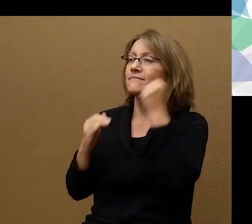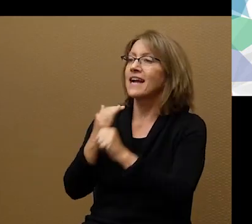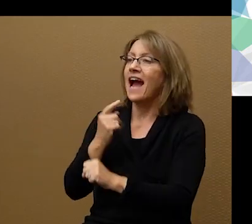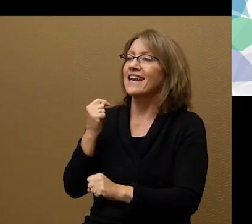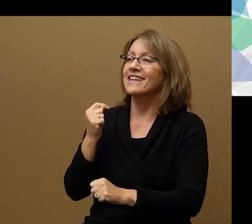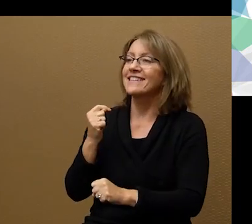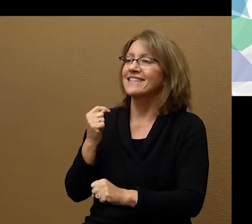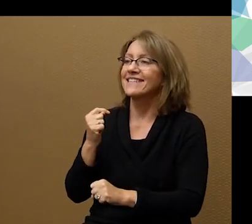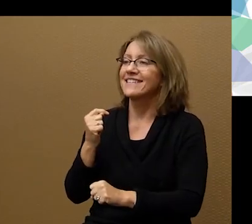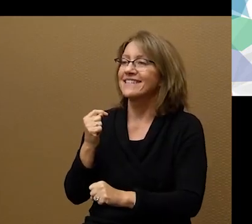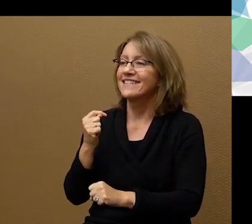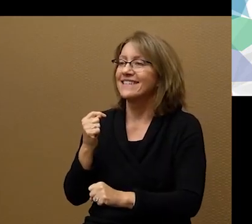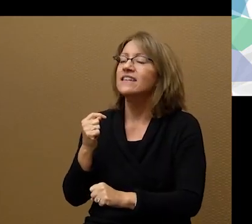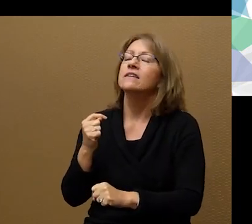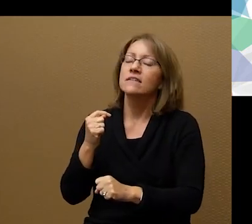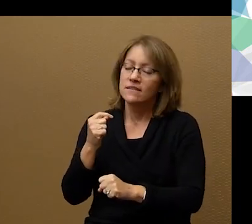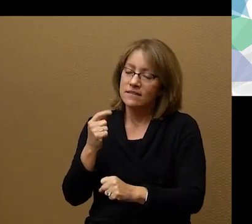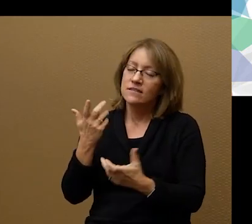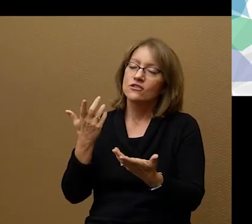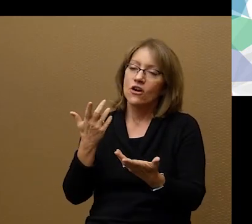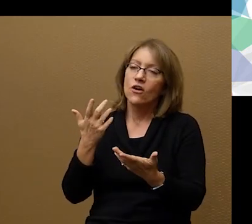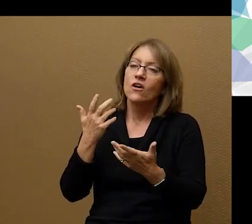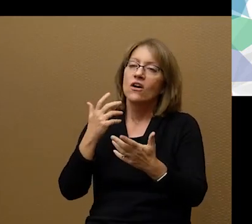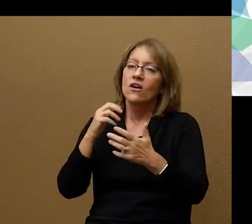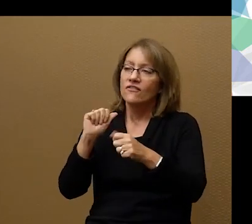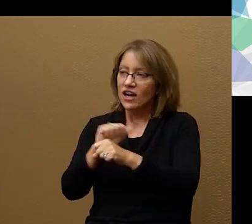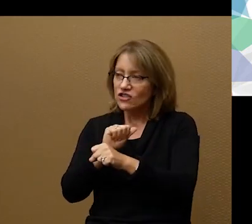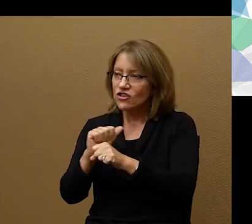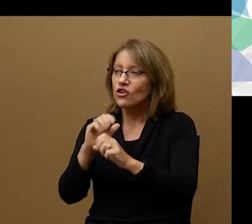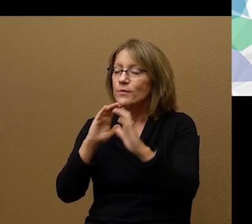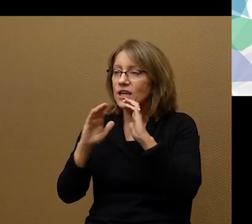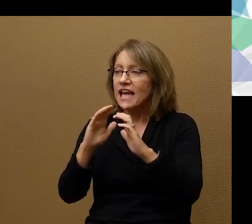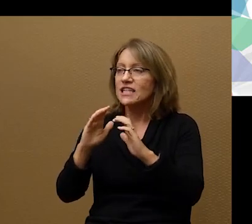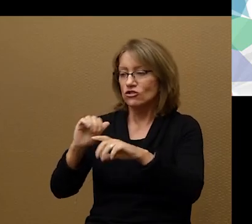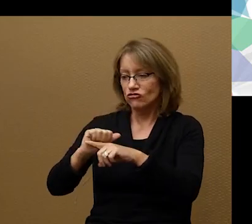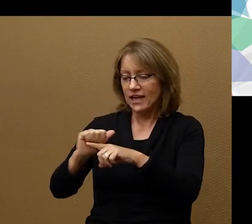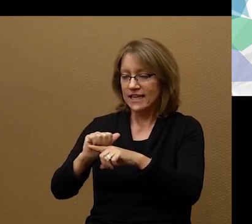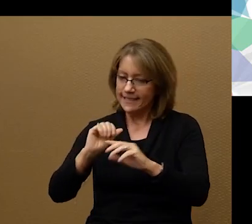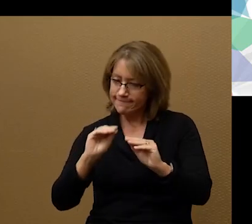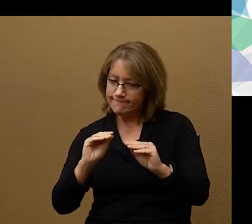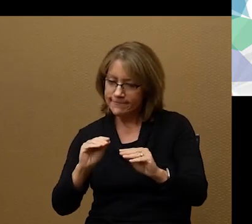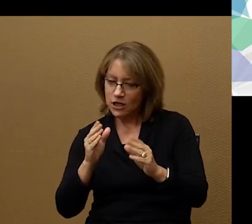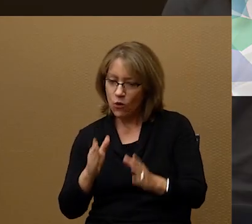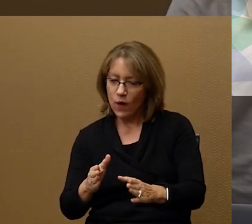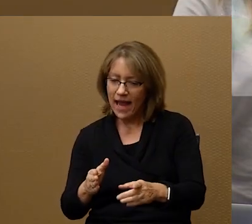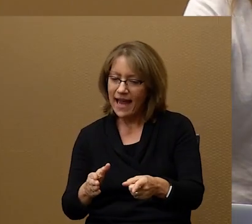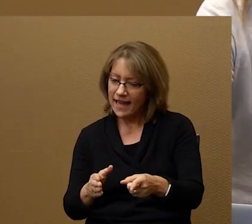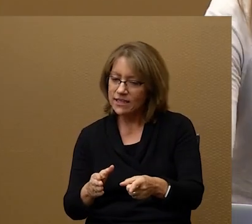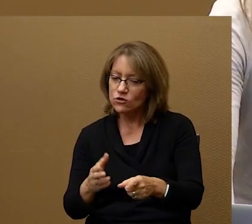functional communication training is just teaching the child a way to communicate that is functional.